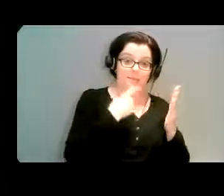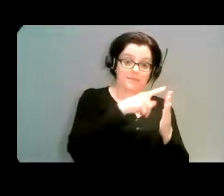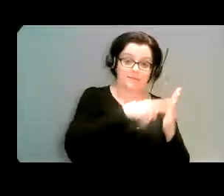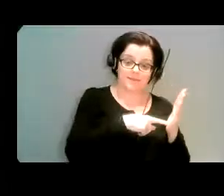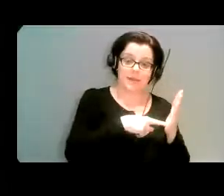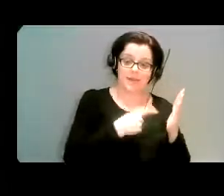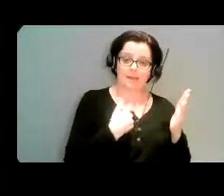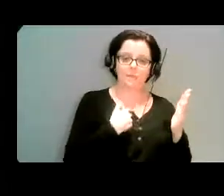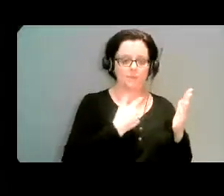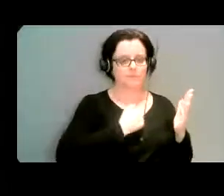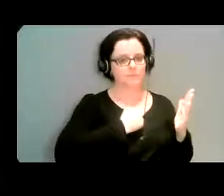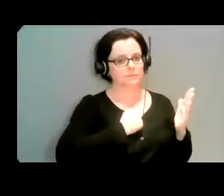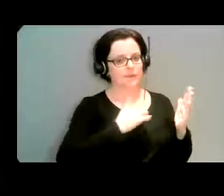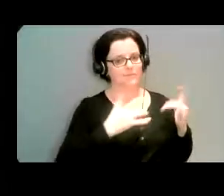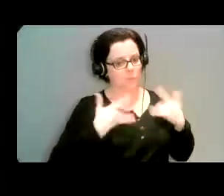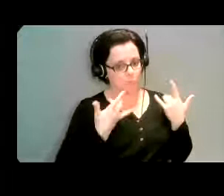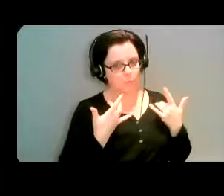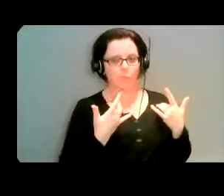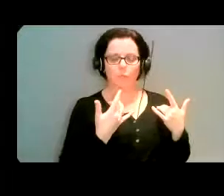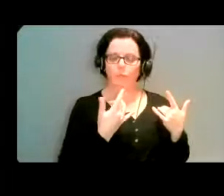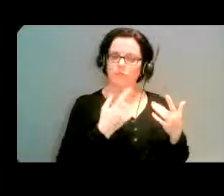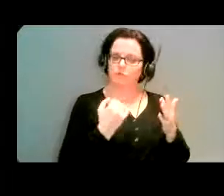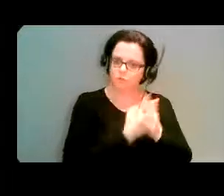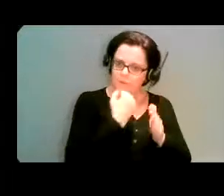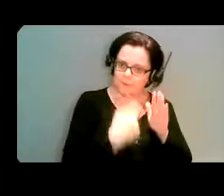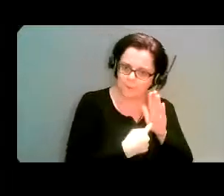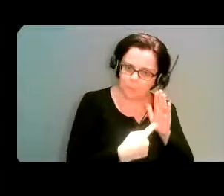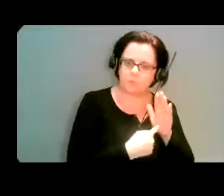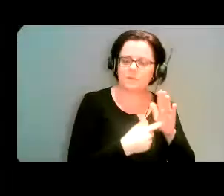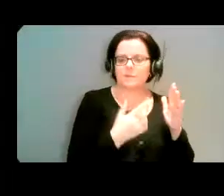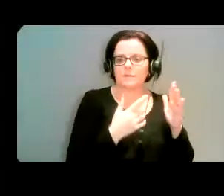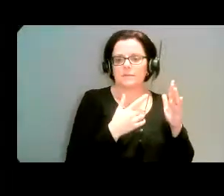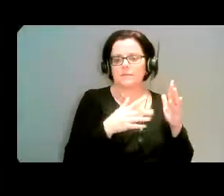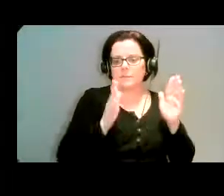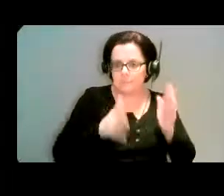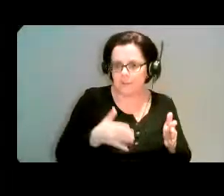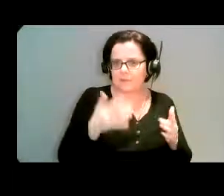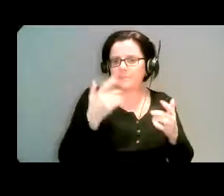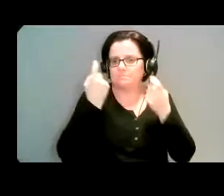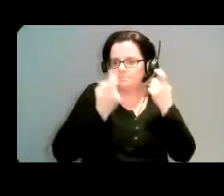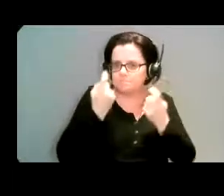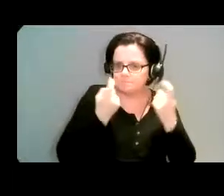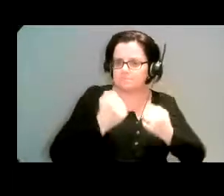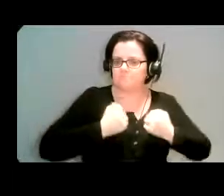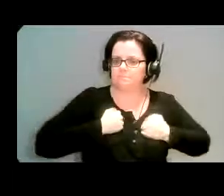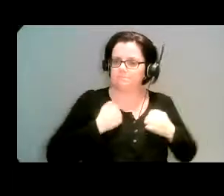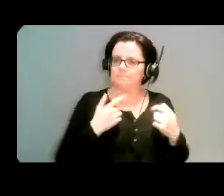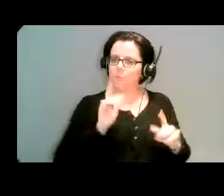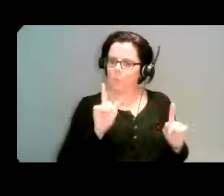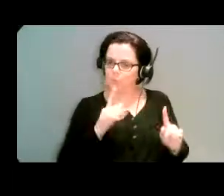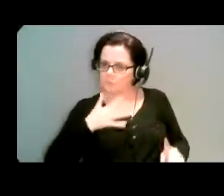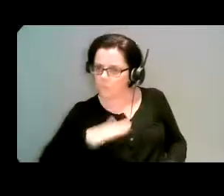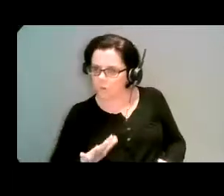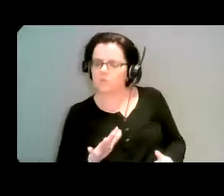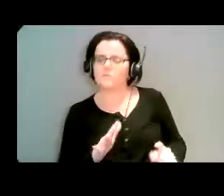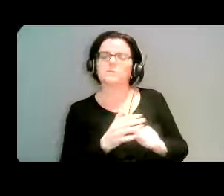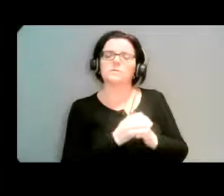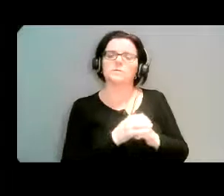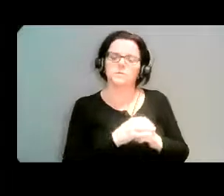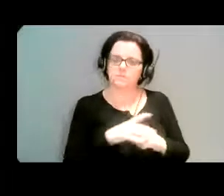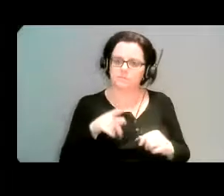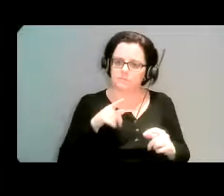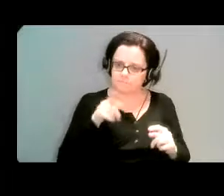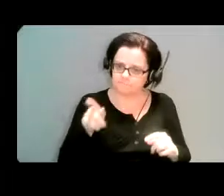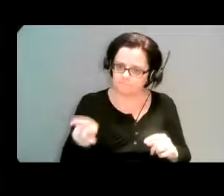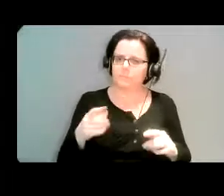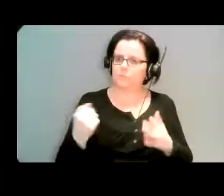take your views into account, and they need to really kind of appreciate that